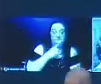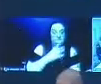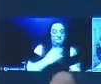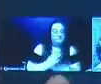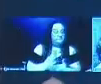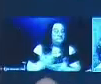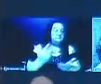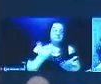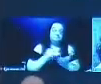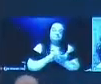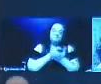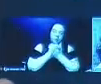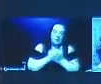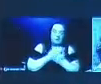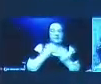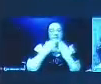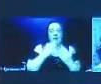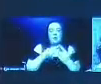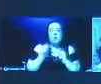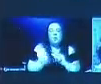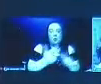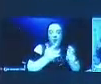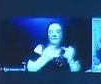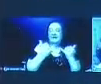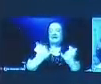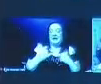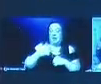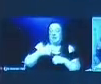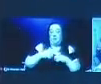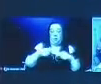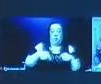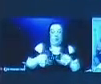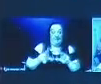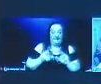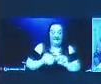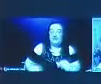Congratulations again, and thank you all. We are now at the point of the meeting